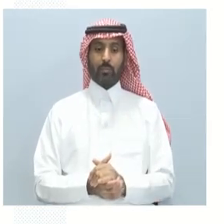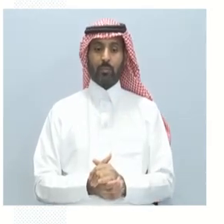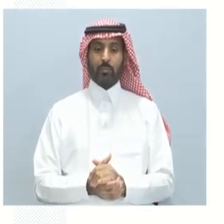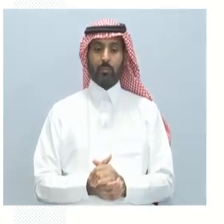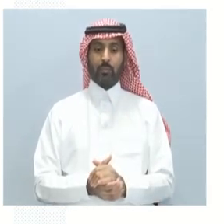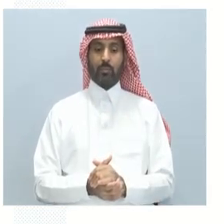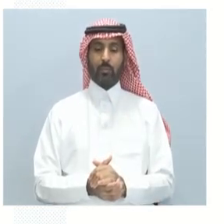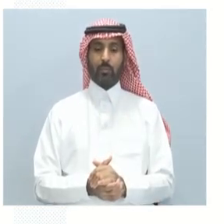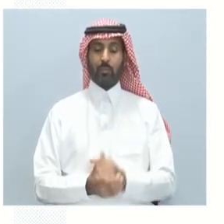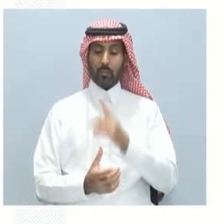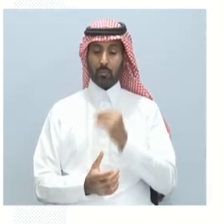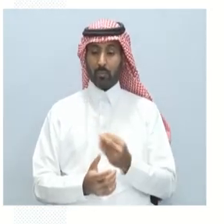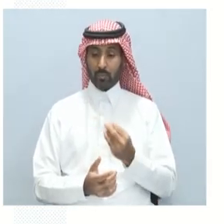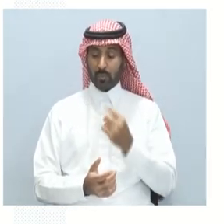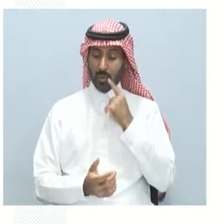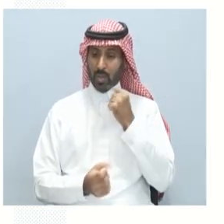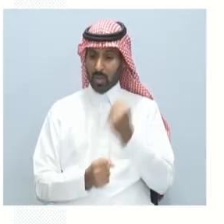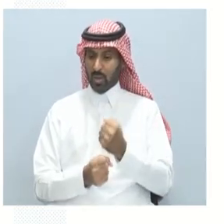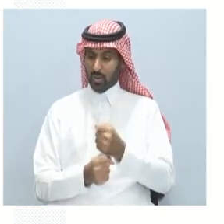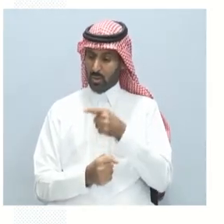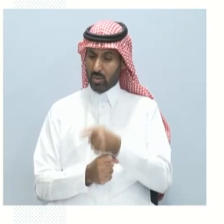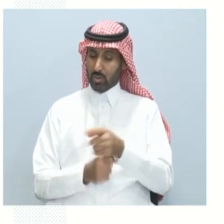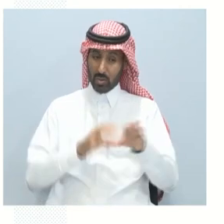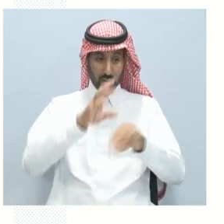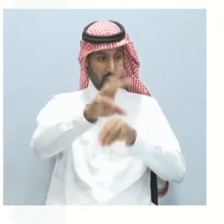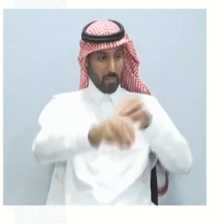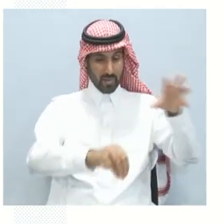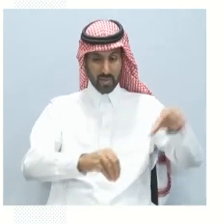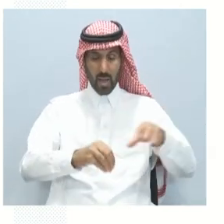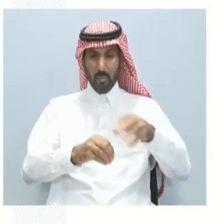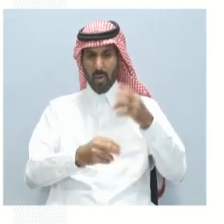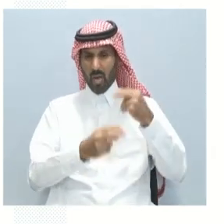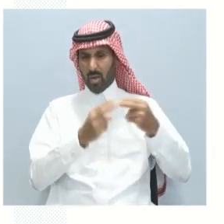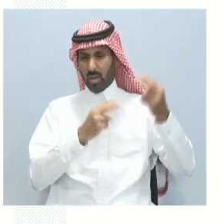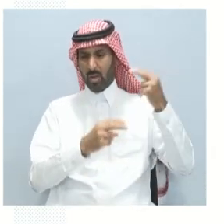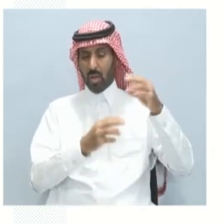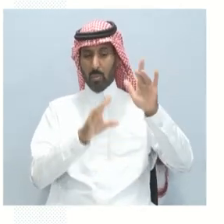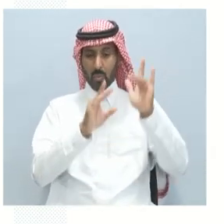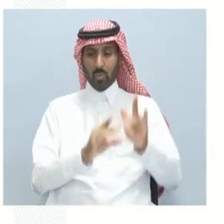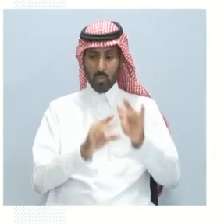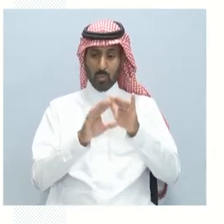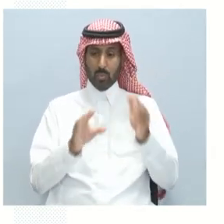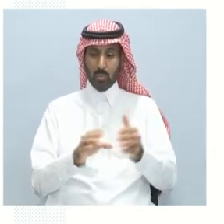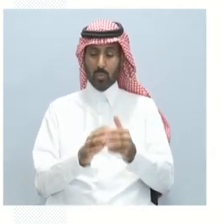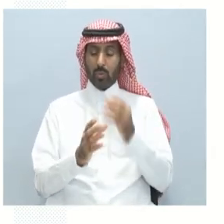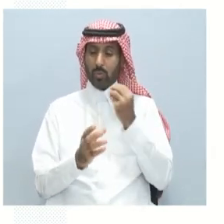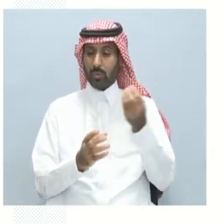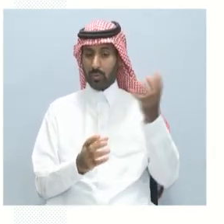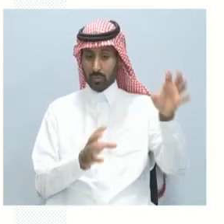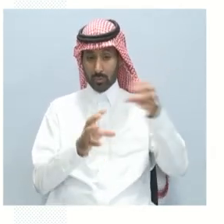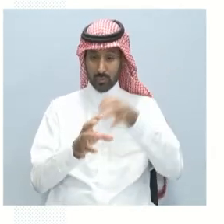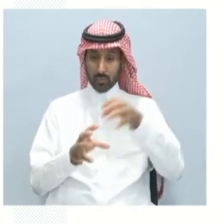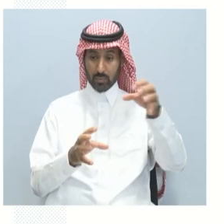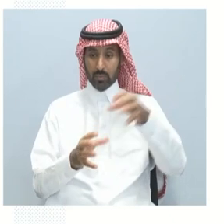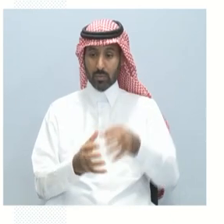this incident pretty much rounds up the amazing symbiosis between them, or these two wonderful people. In spite